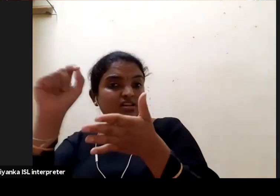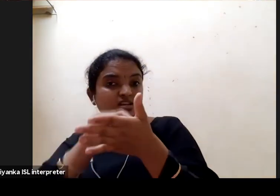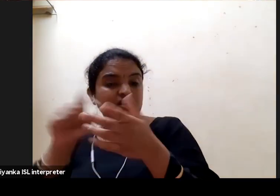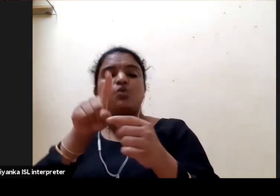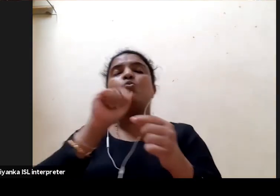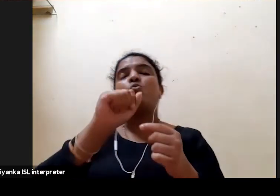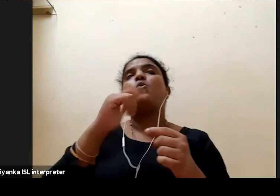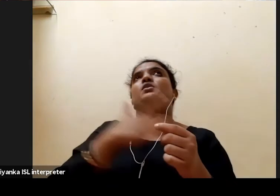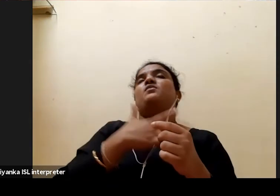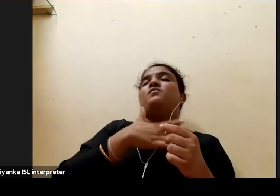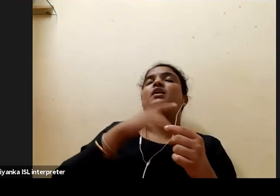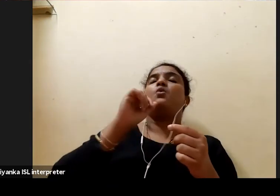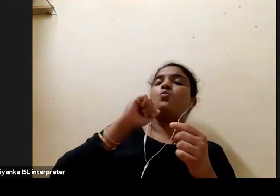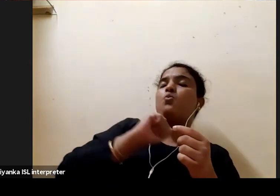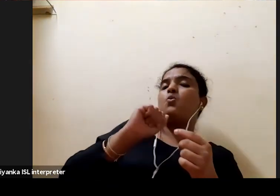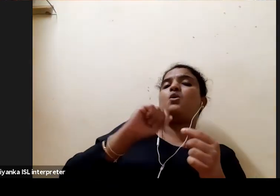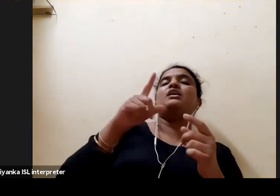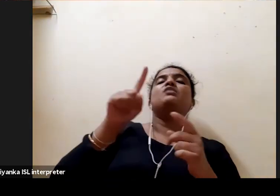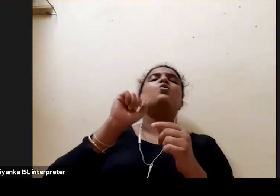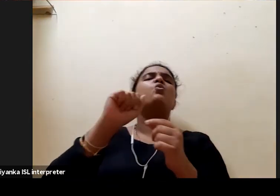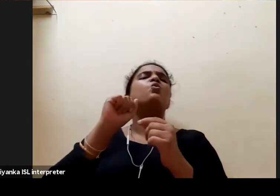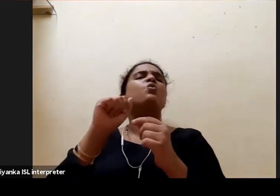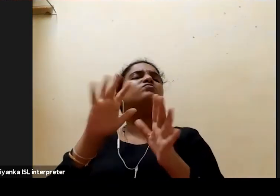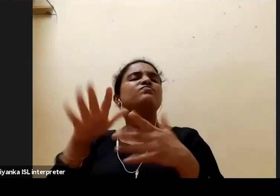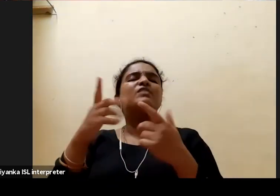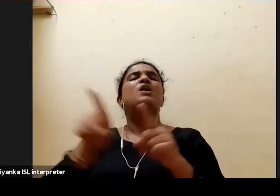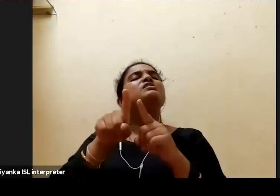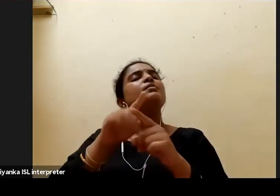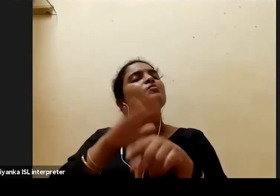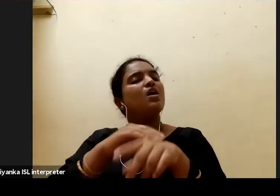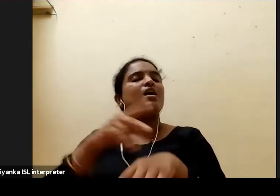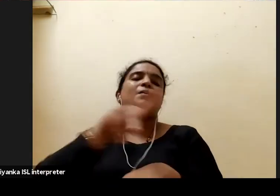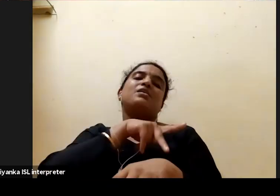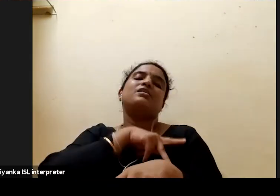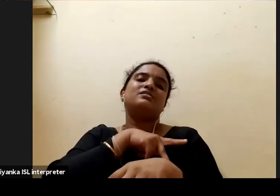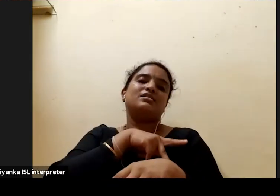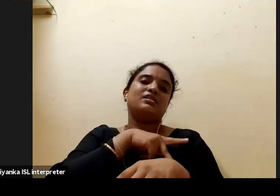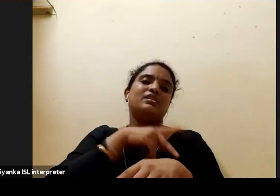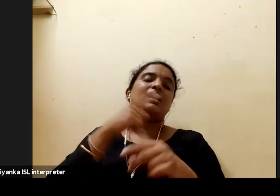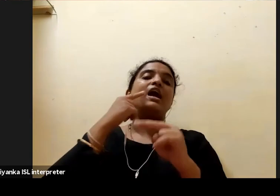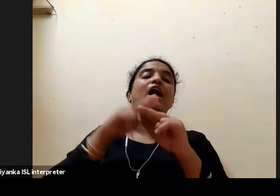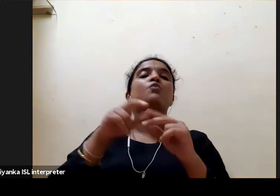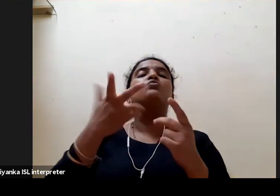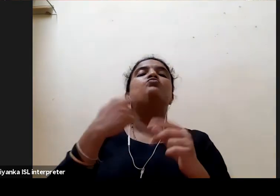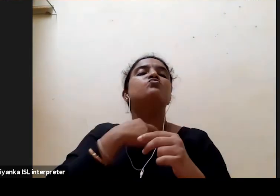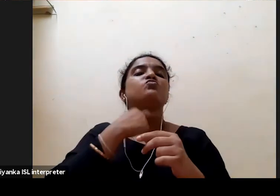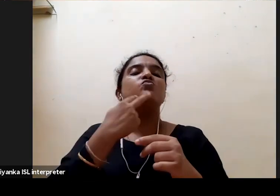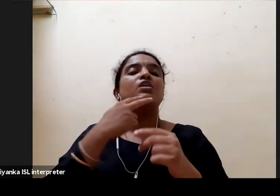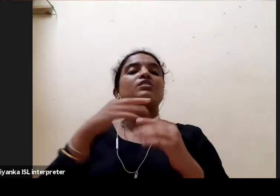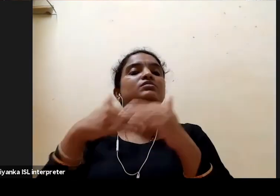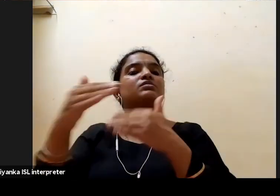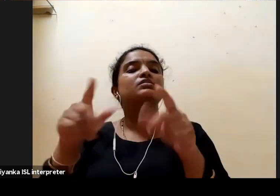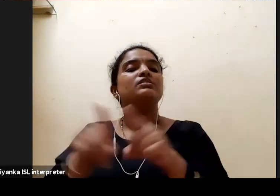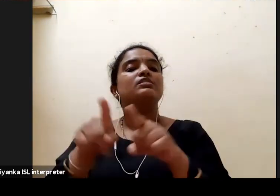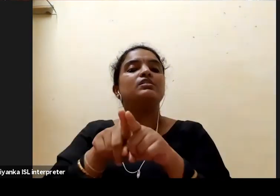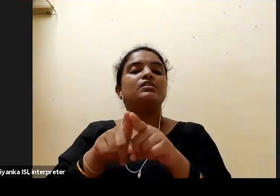take on that subject is going to be totally personal, and that happens only if you retain that voice, if you write